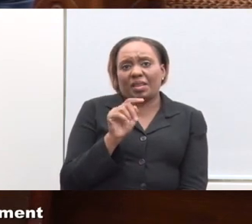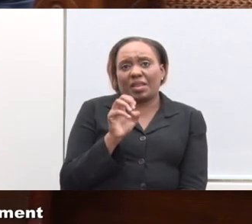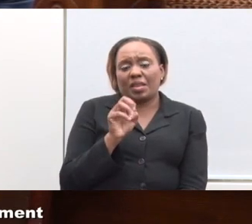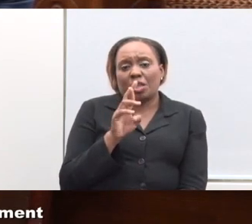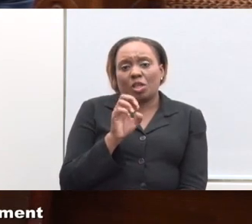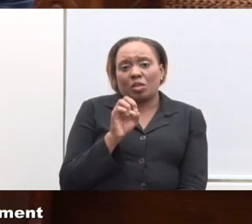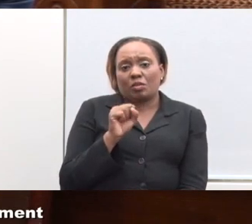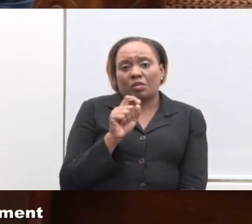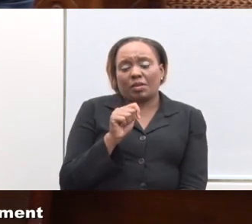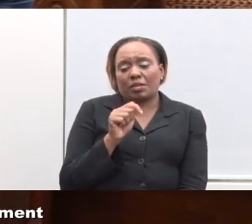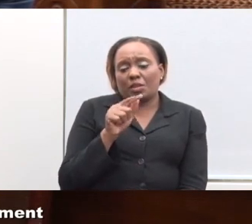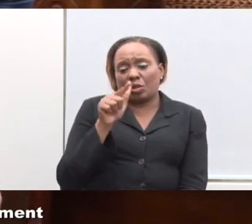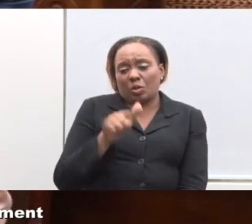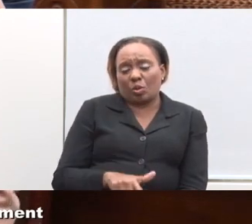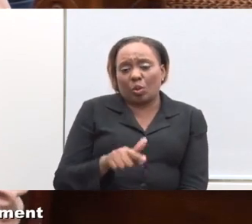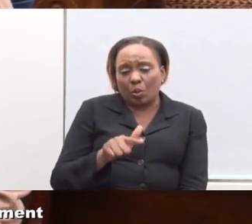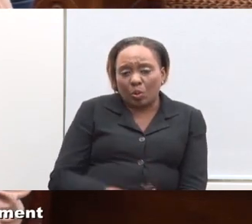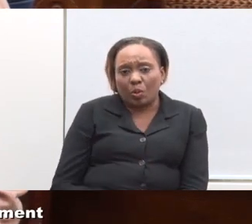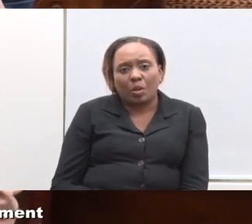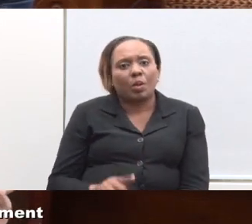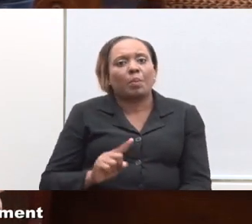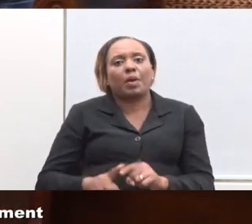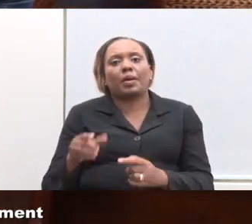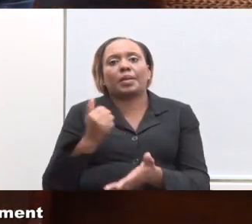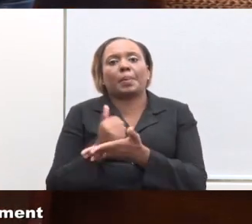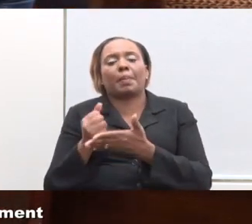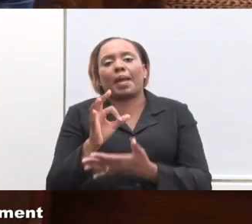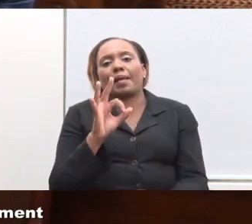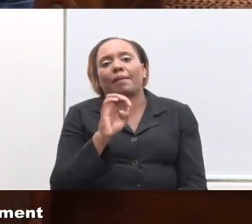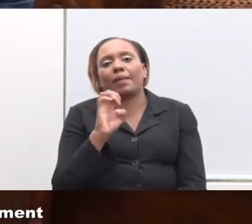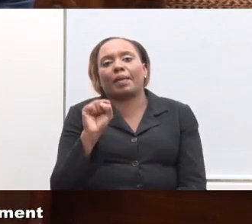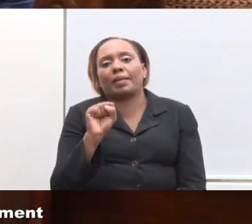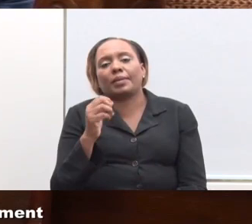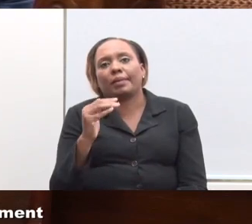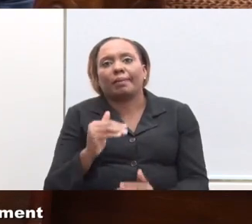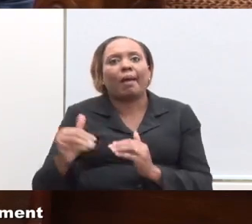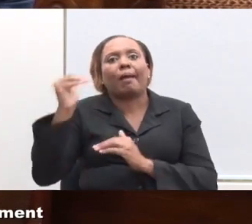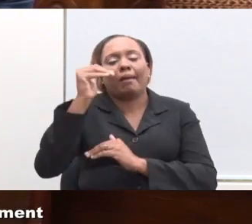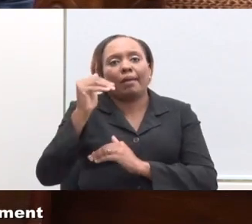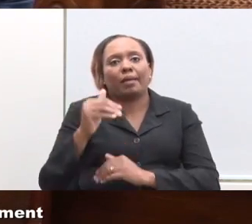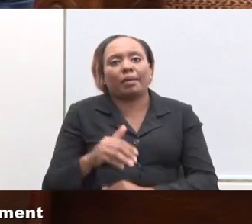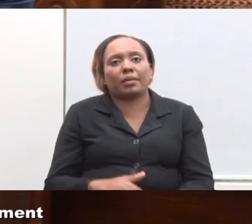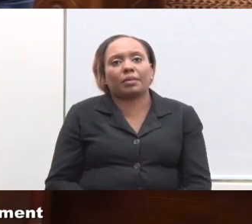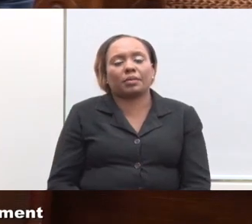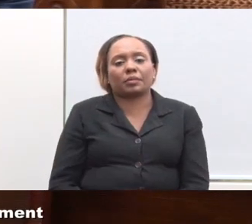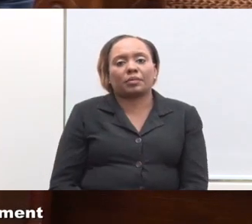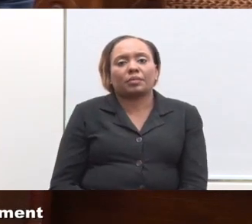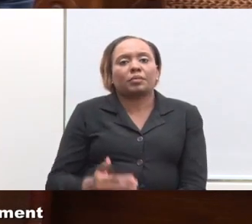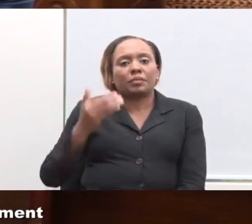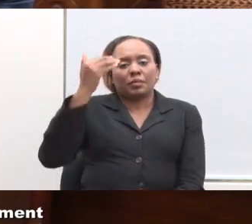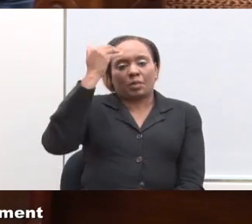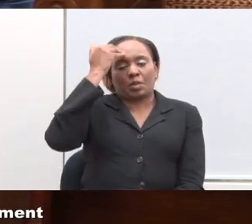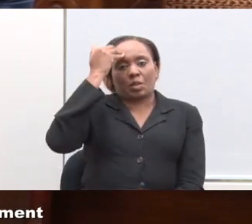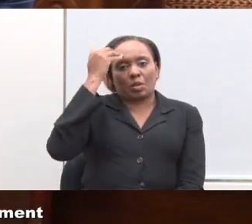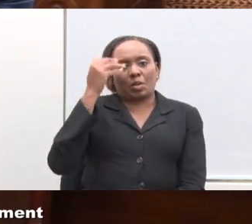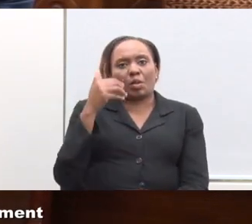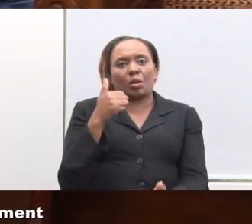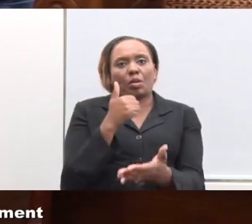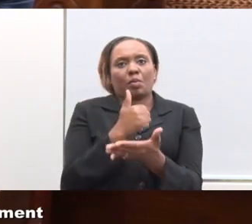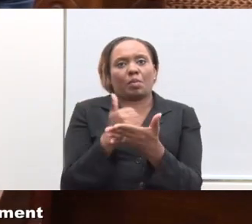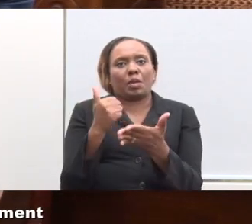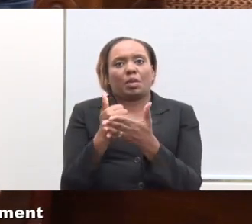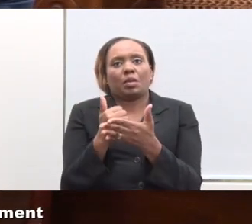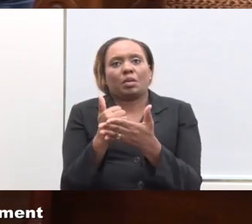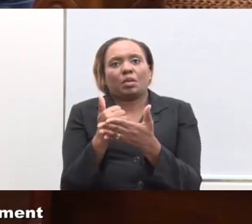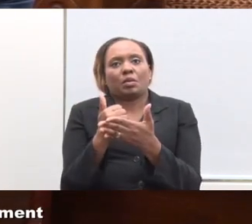faces. My government understands that with the changes in the technology, banks wanted to discourage individuals from